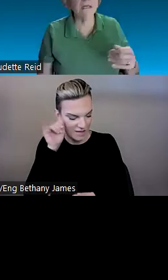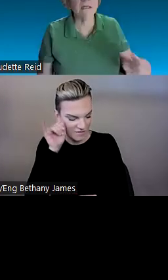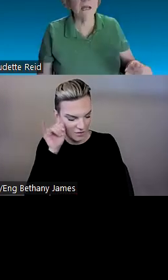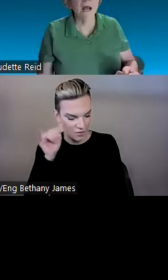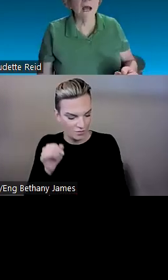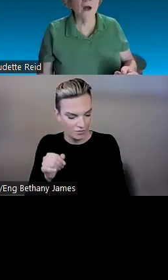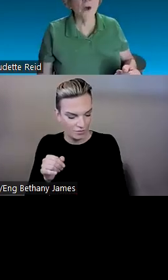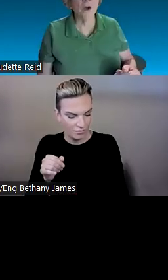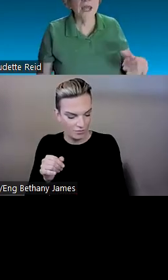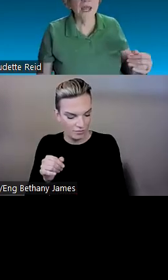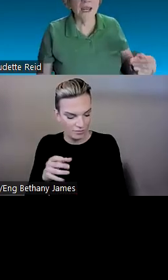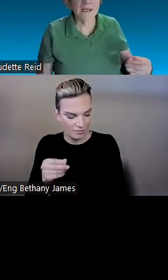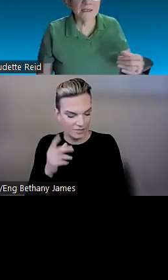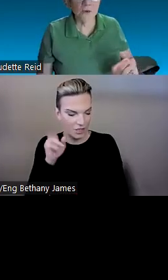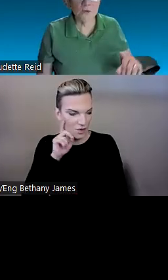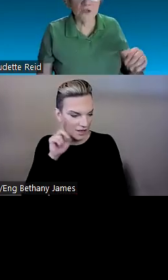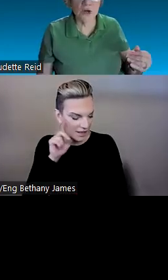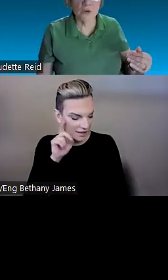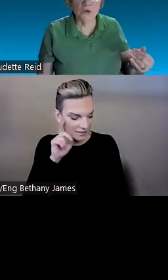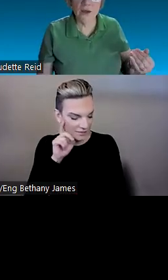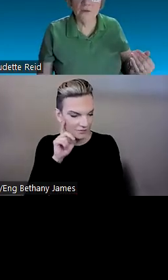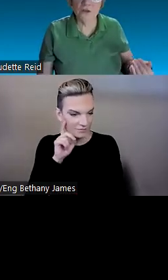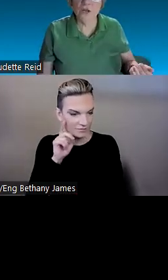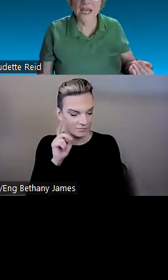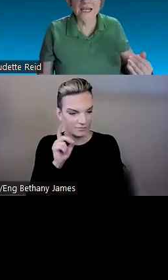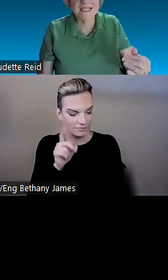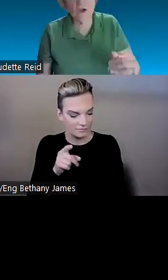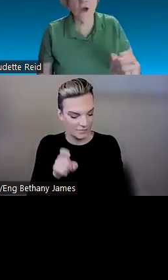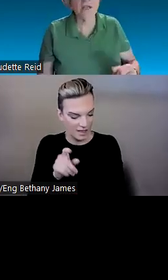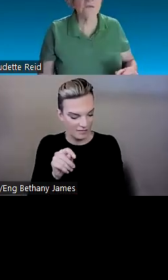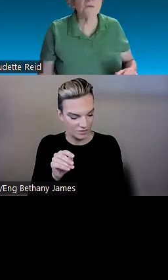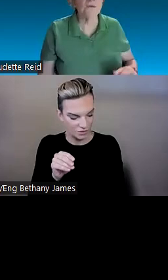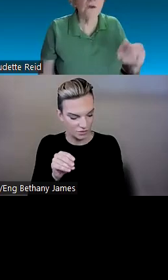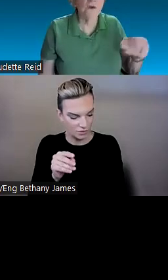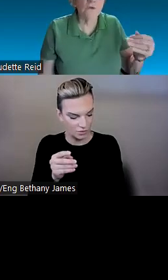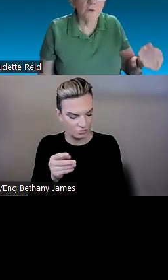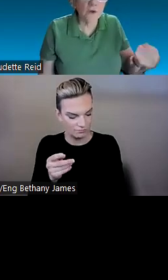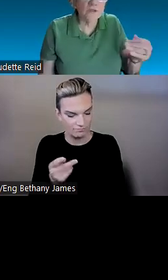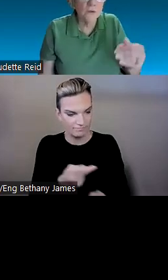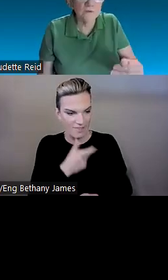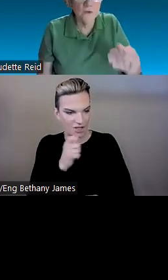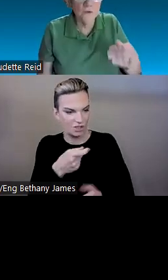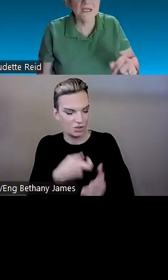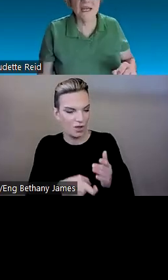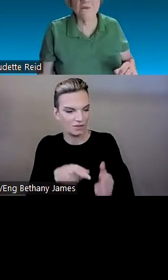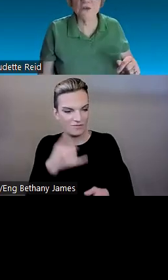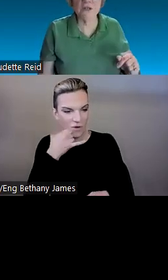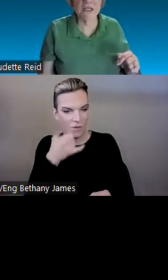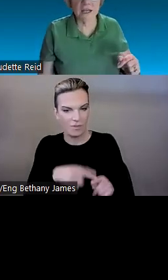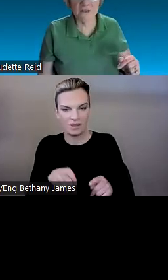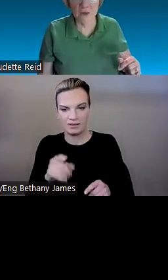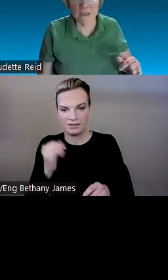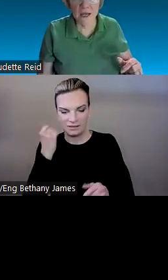certain hearing aids. And so, you have to look at, it's not just the cost of the phone, but also if you need to have